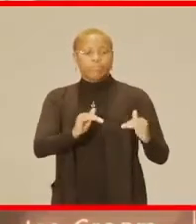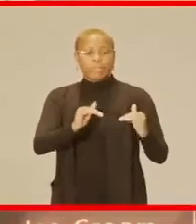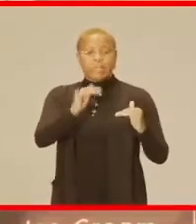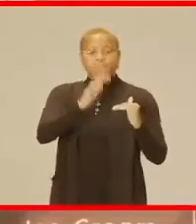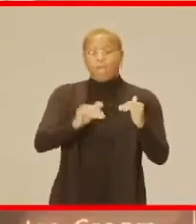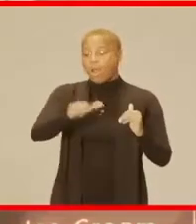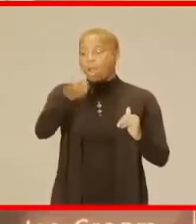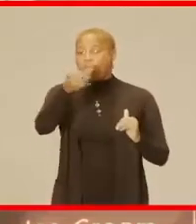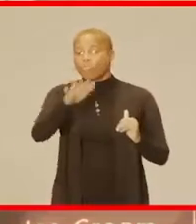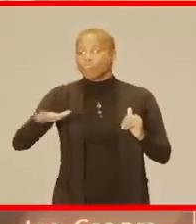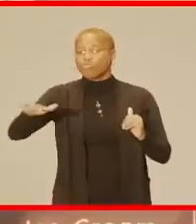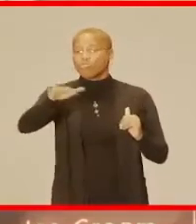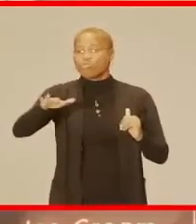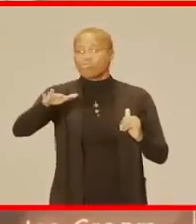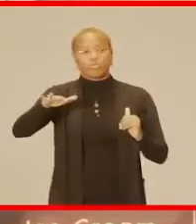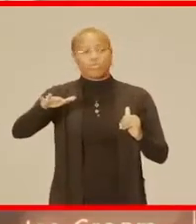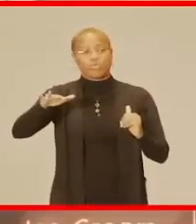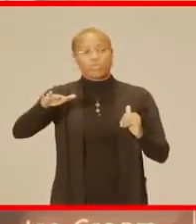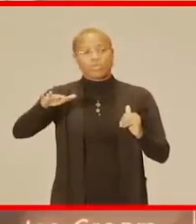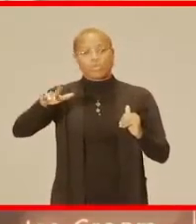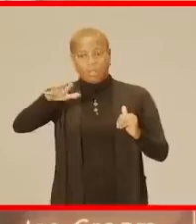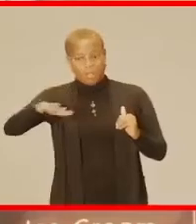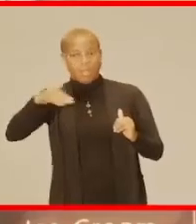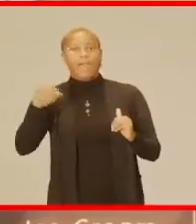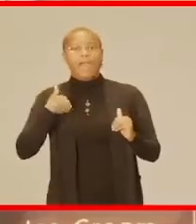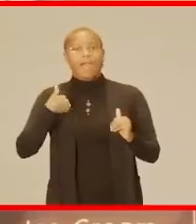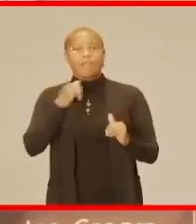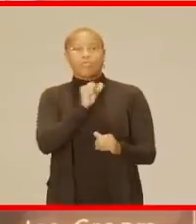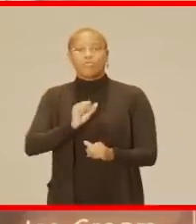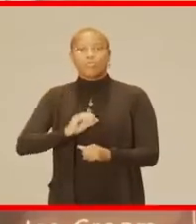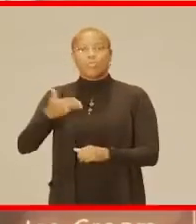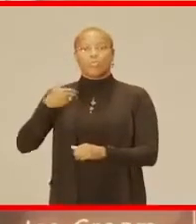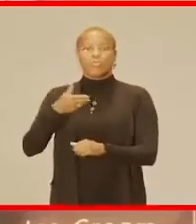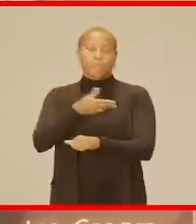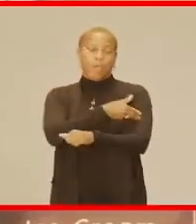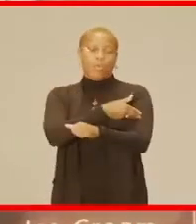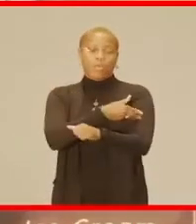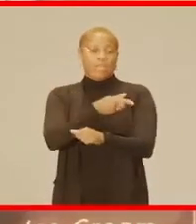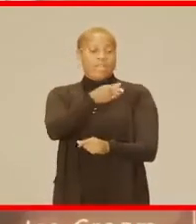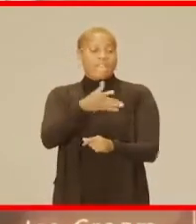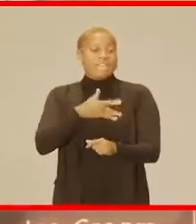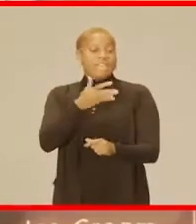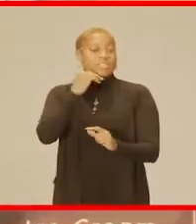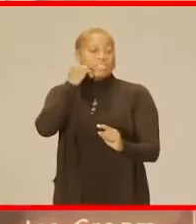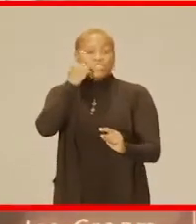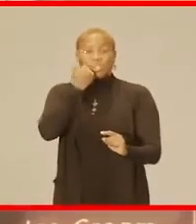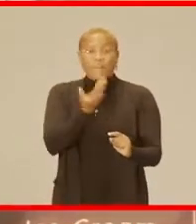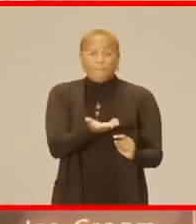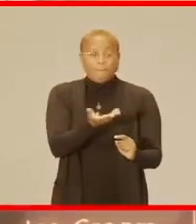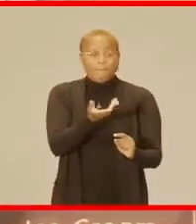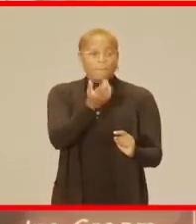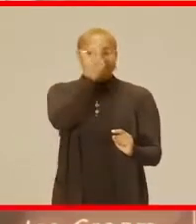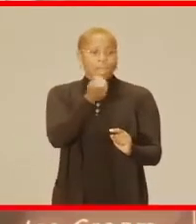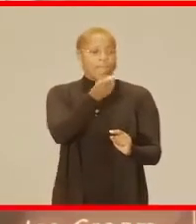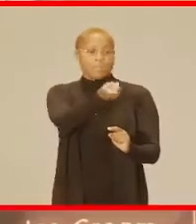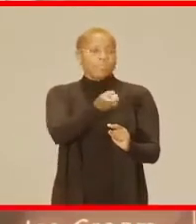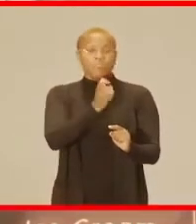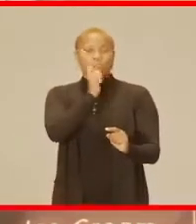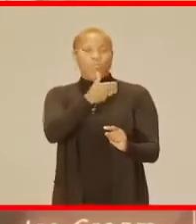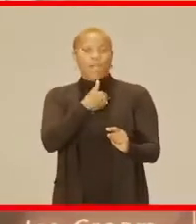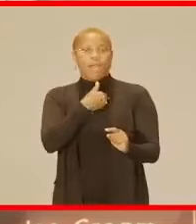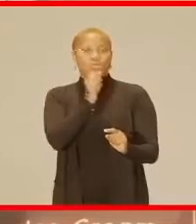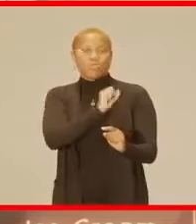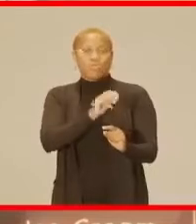him that has superpowers. He feels ashamed of the fact that he doesn't have